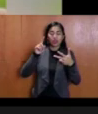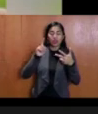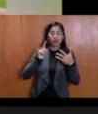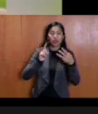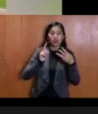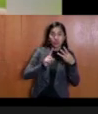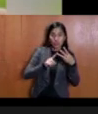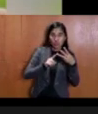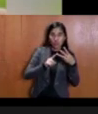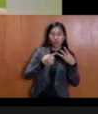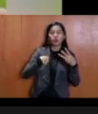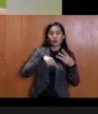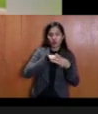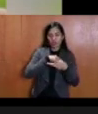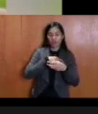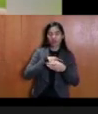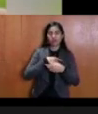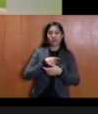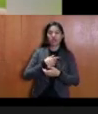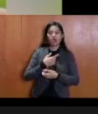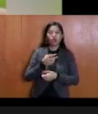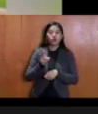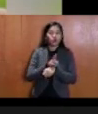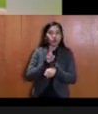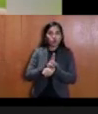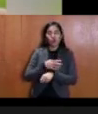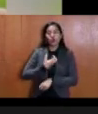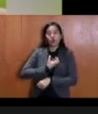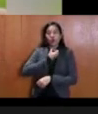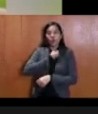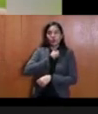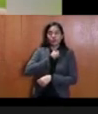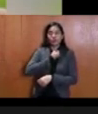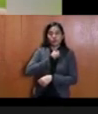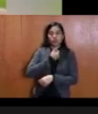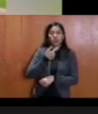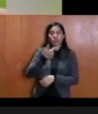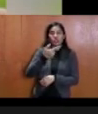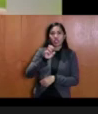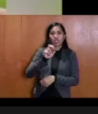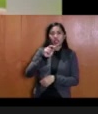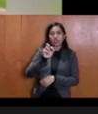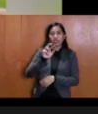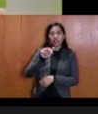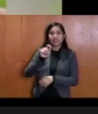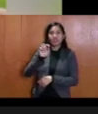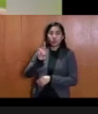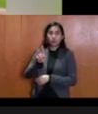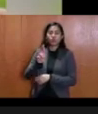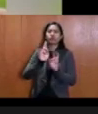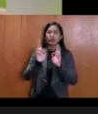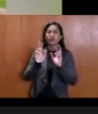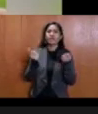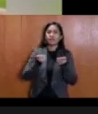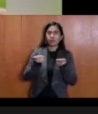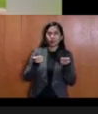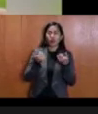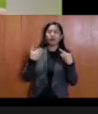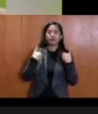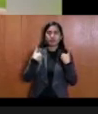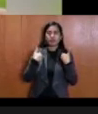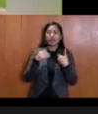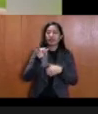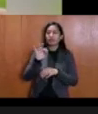own generation. So it's a self-use generation. These are already available. Now, going beyond, if you go